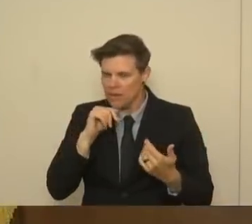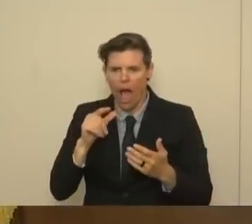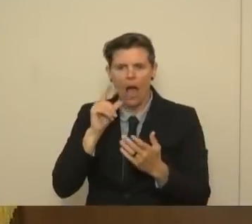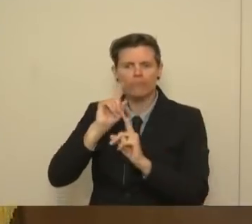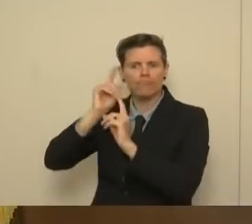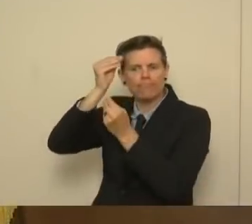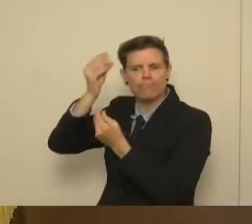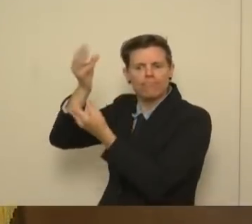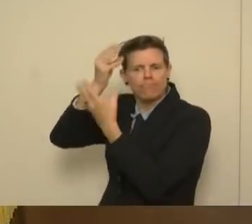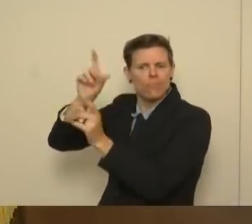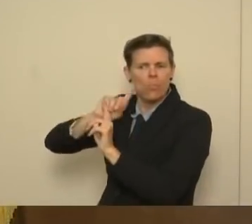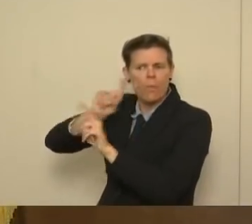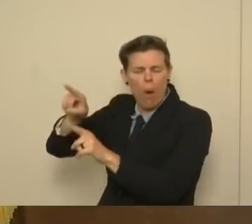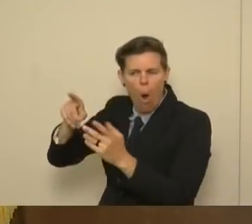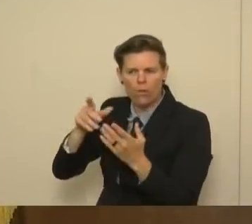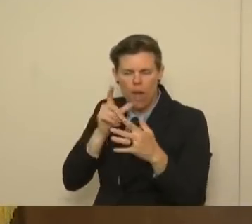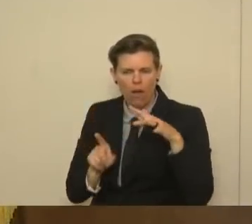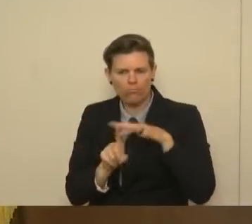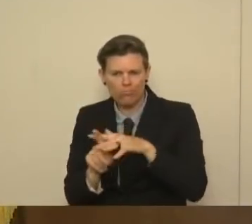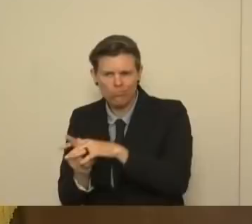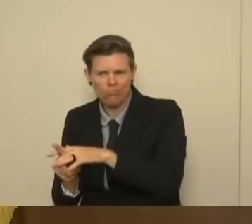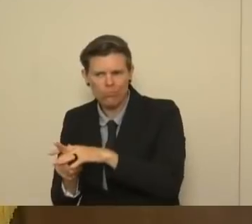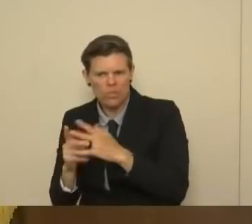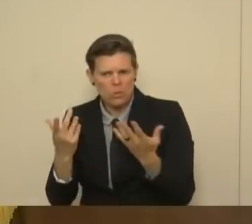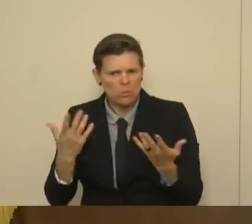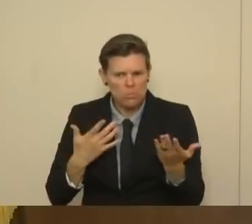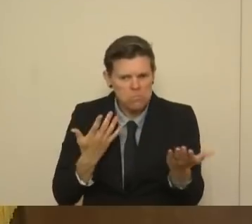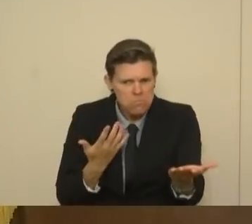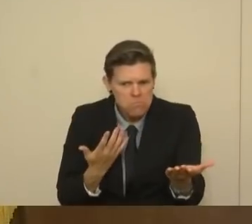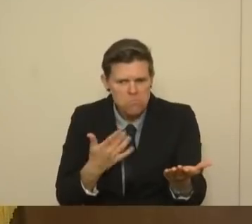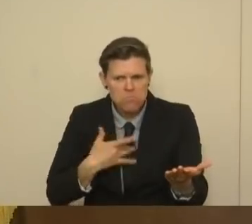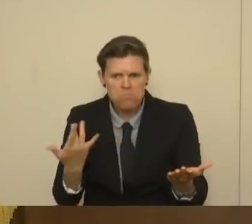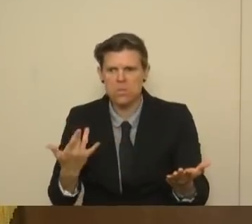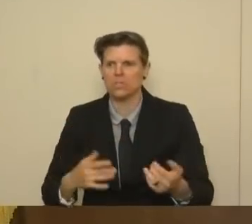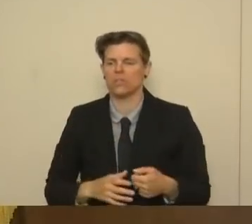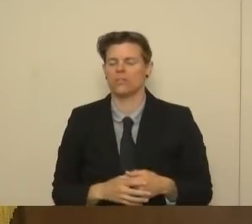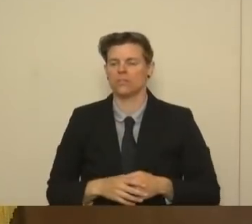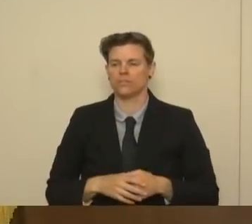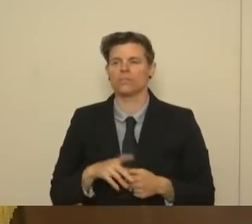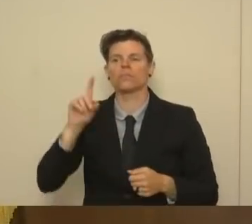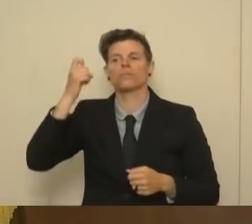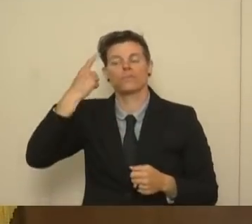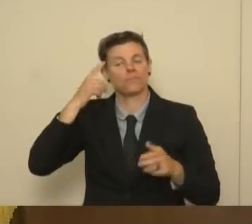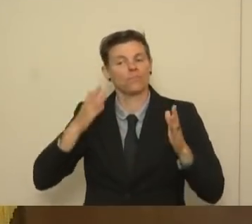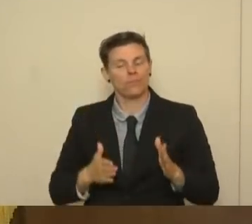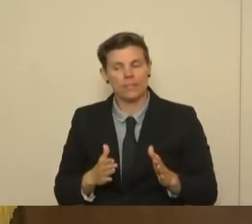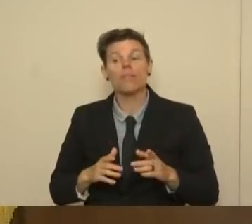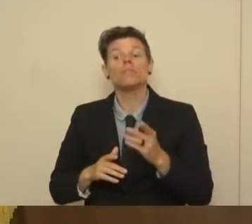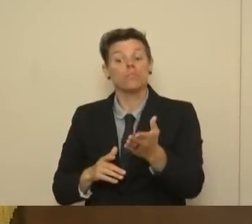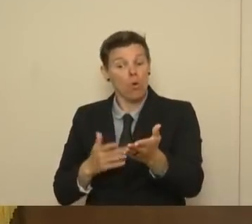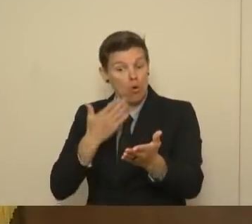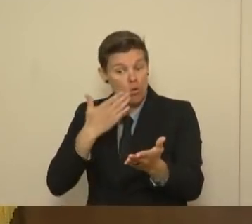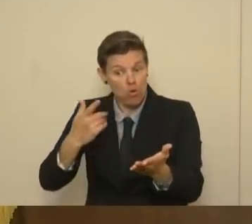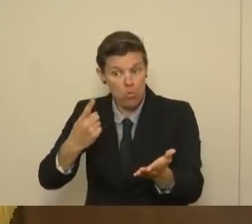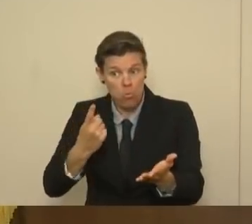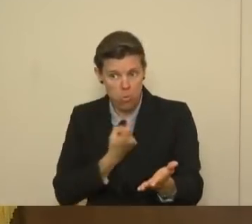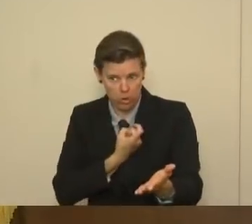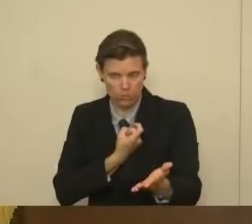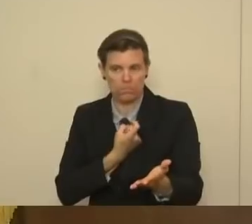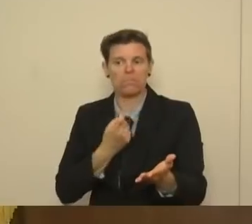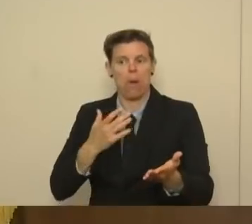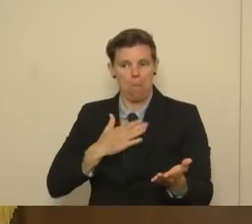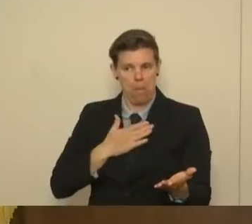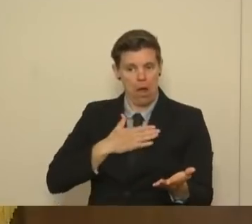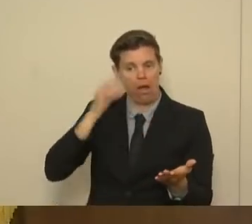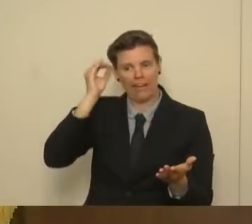I appreciate the question. I'm actually going to defer to Dr. Grace. I will tell you my opinion. I think that, not